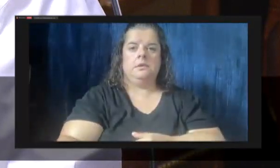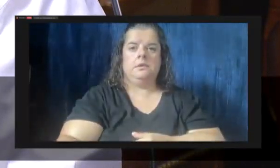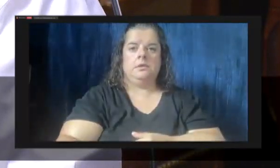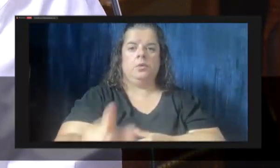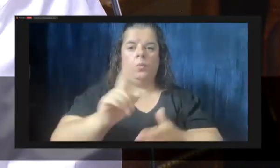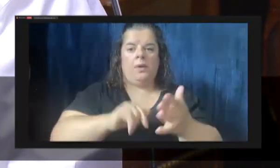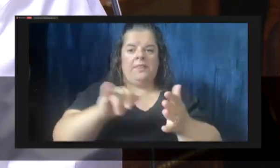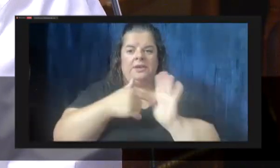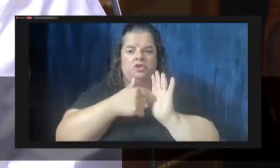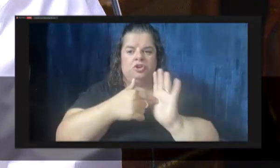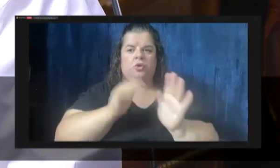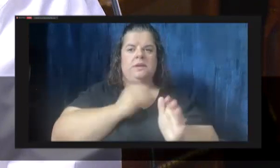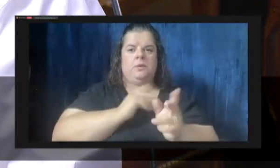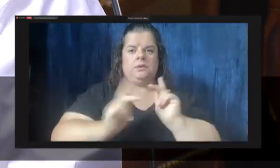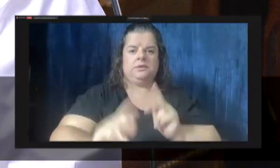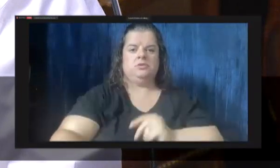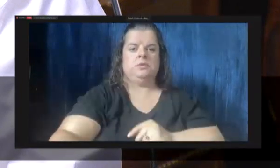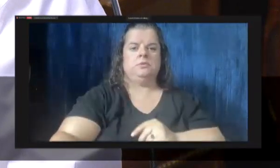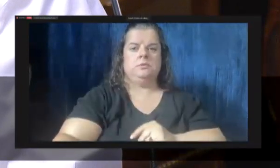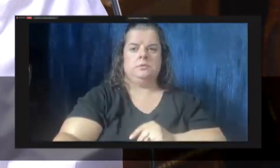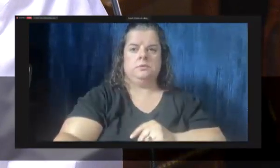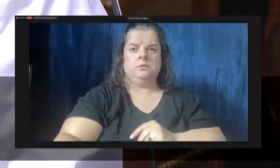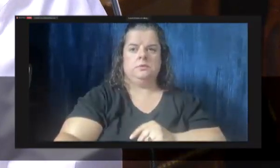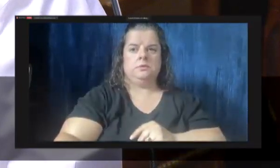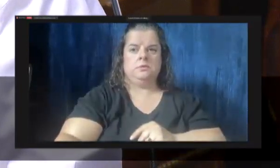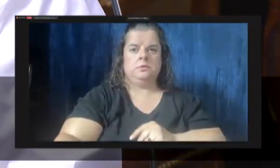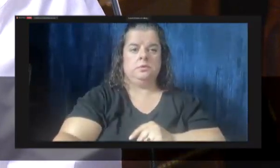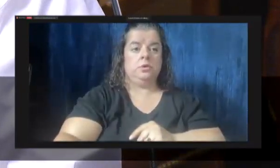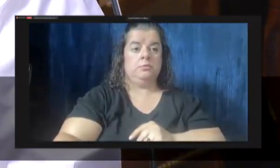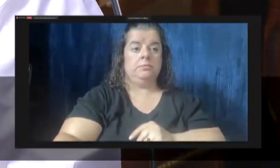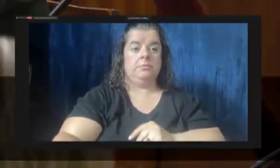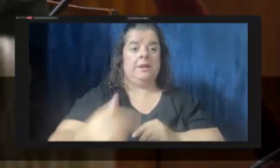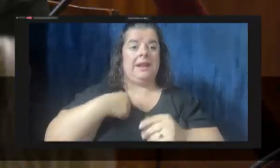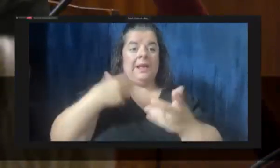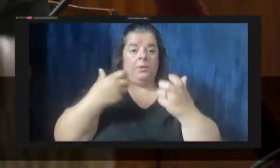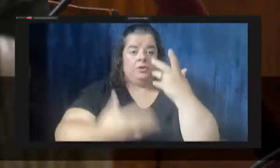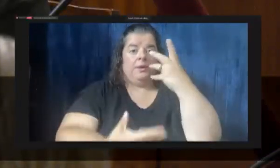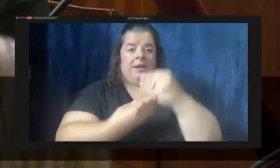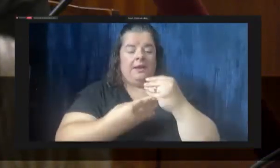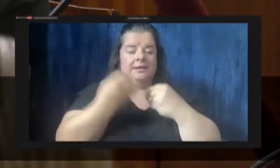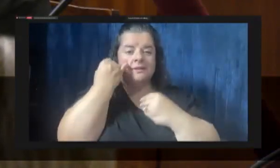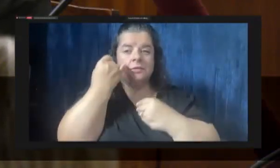constituency. Yeah, no good. Yeah, the only thing I might add there, if you'll permit me, is that